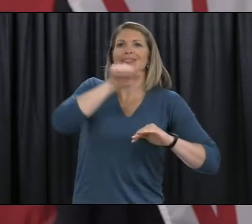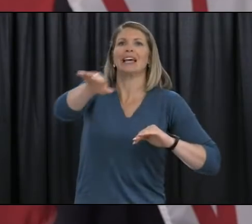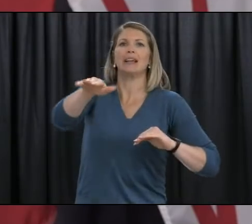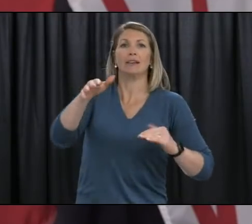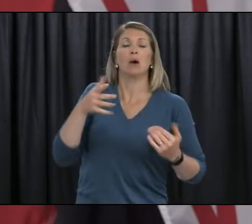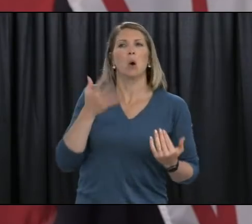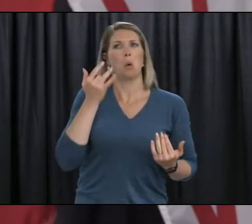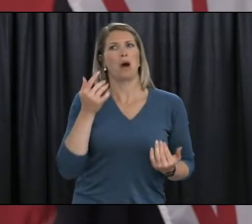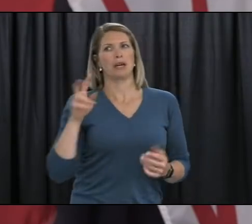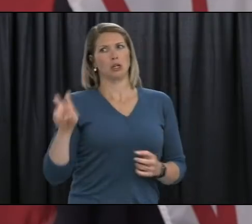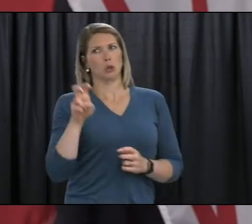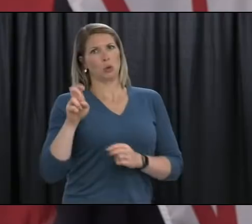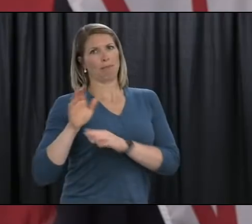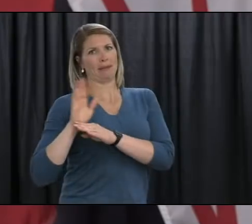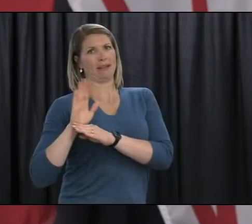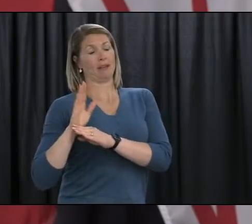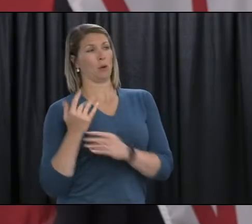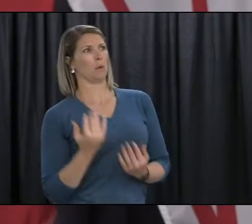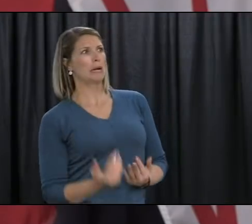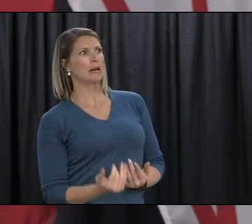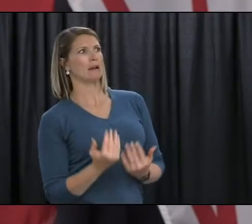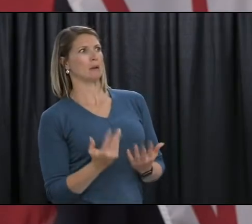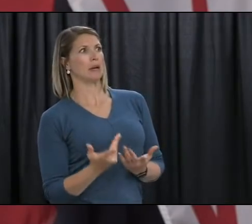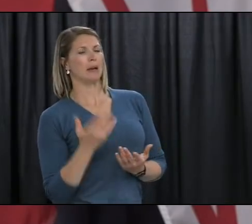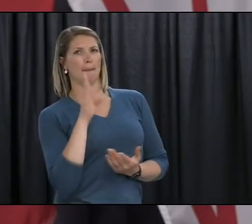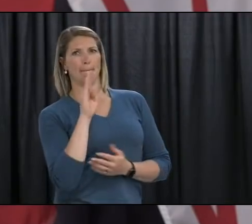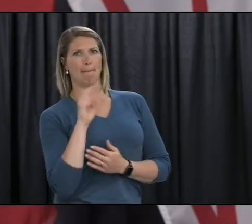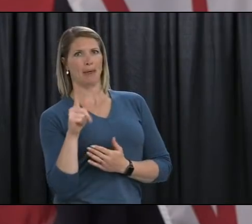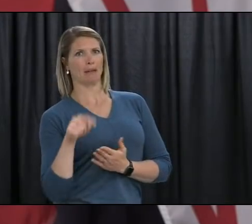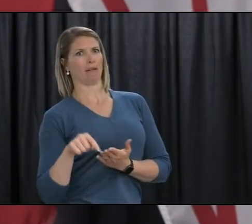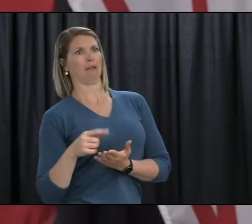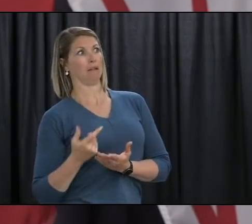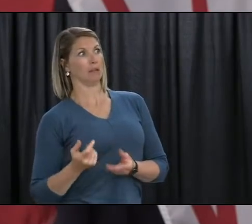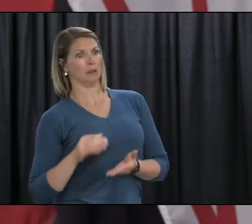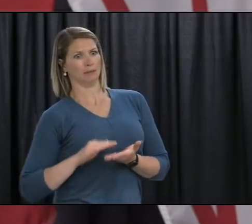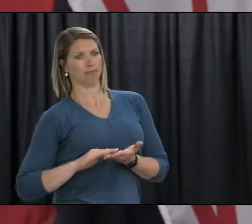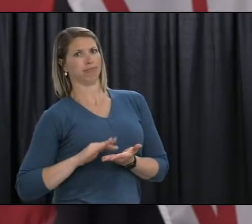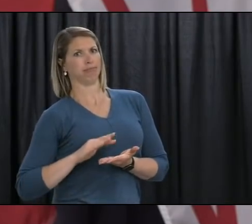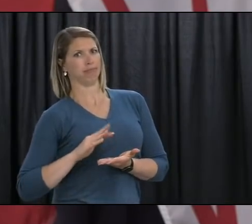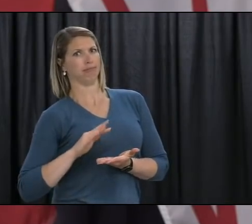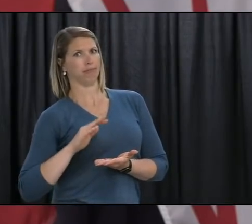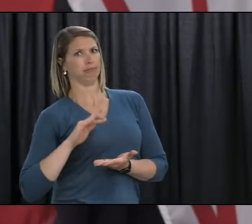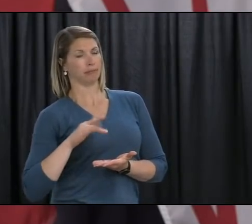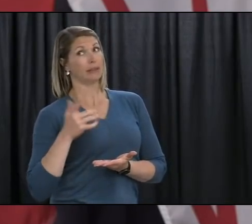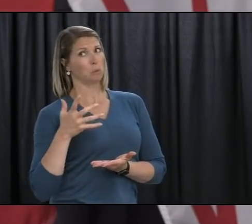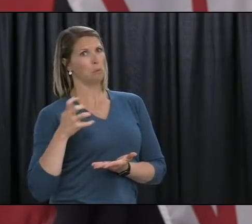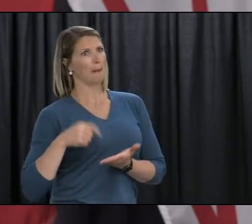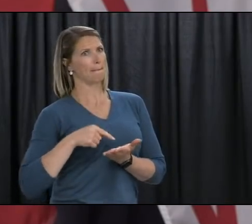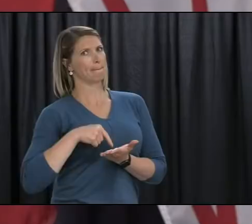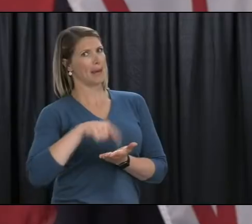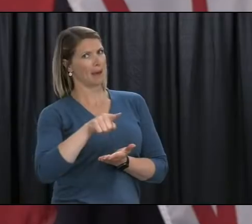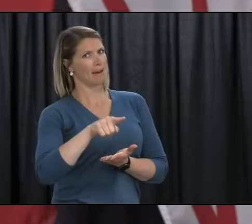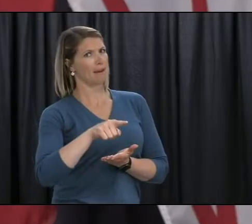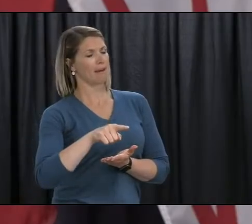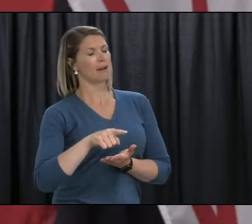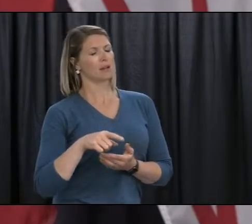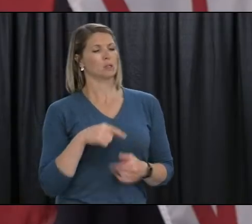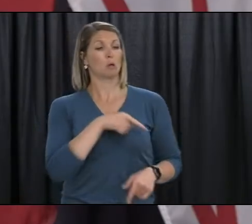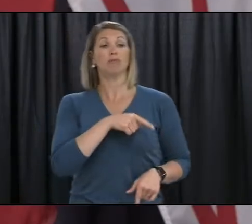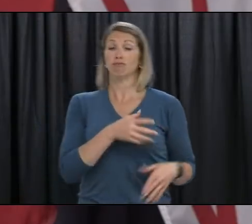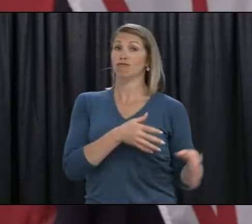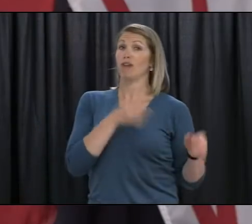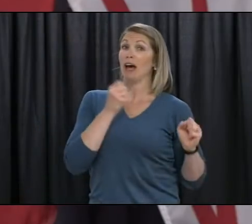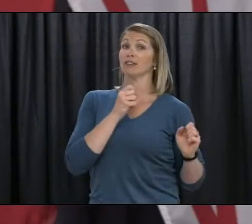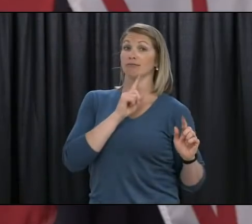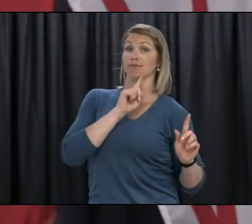them support some of the bills and the invoices that they would have coming in at this particular time of the year. So they're responding pretty fast to this, and